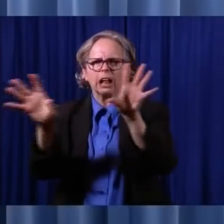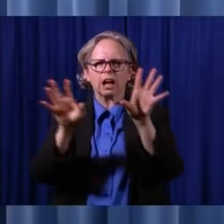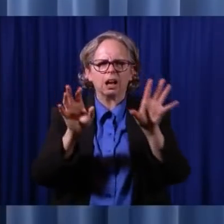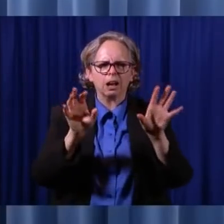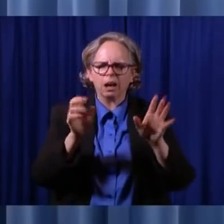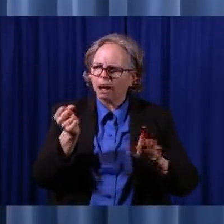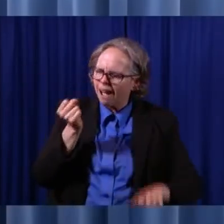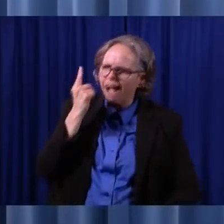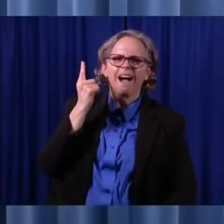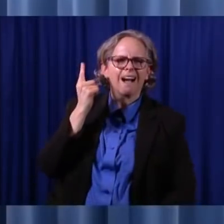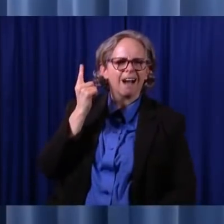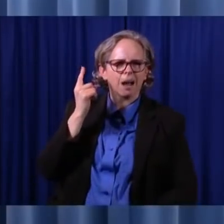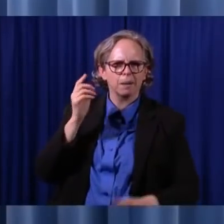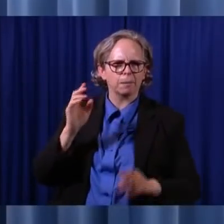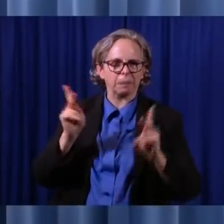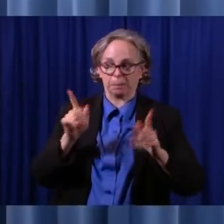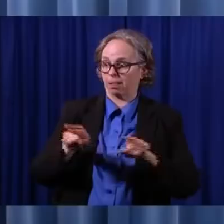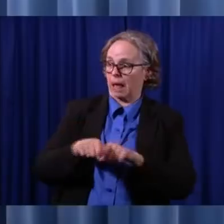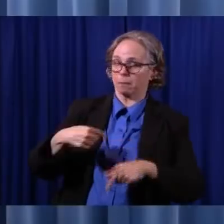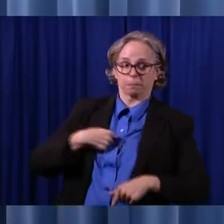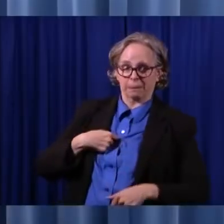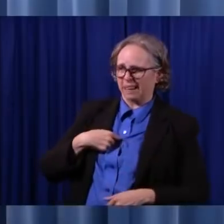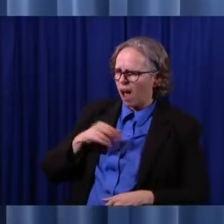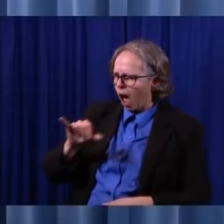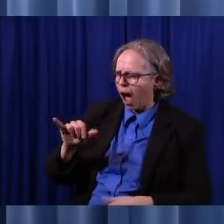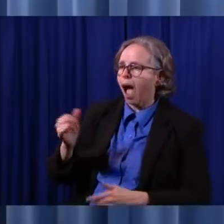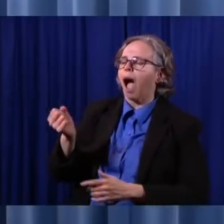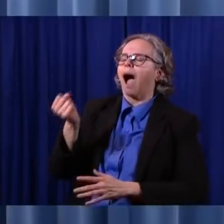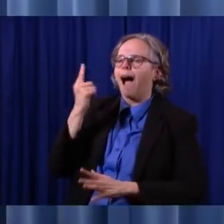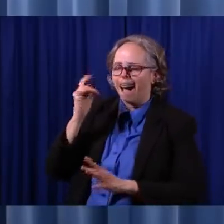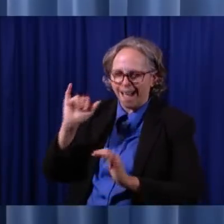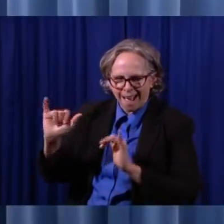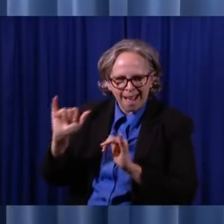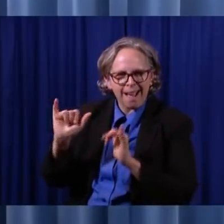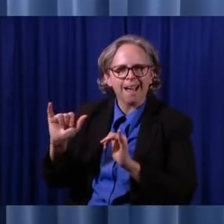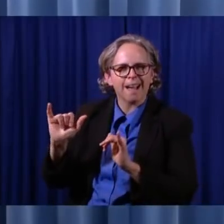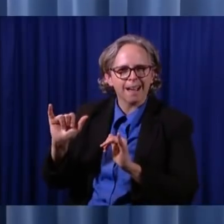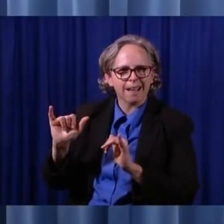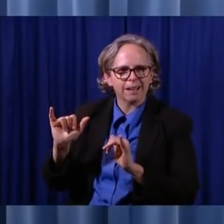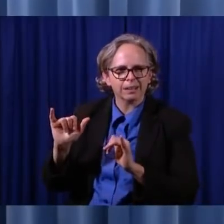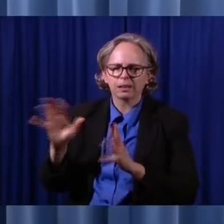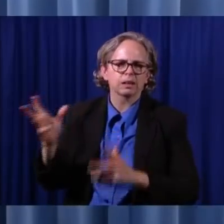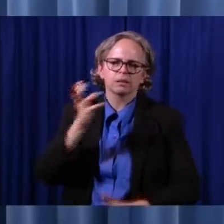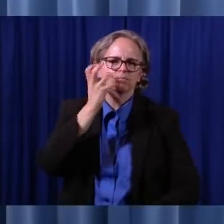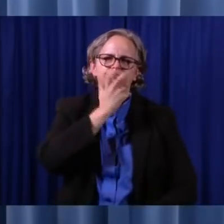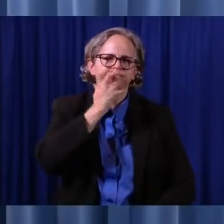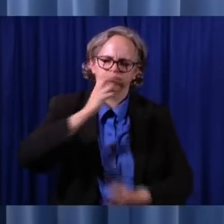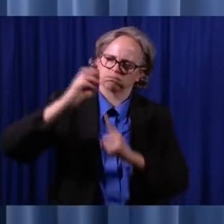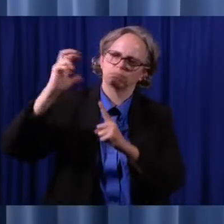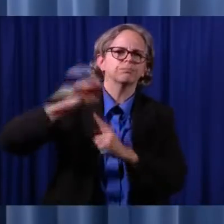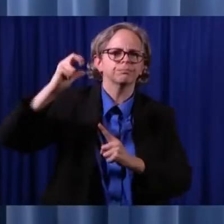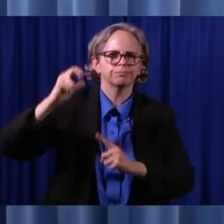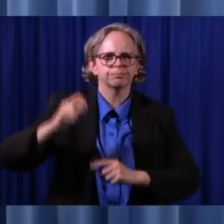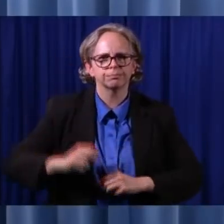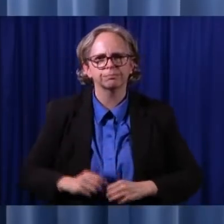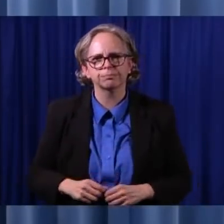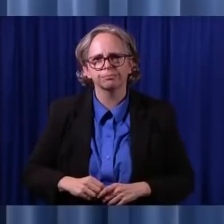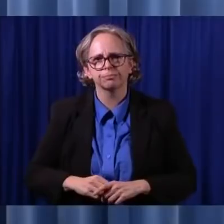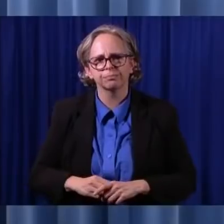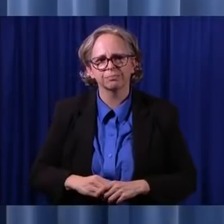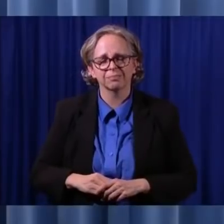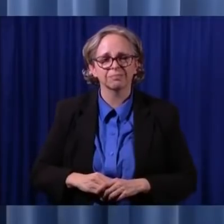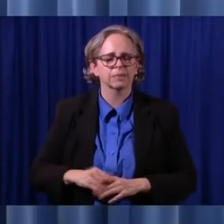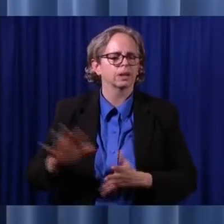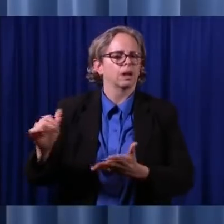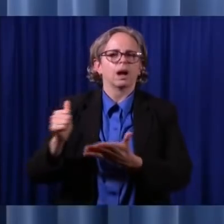that we all can understand, has been superb and has helped us as we have moved through